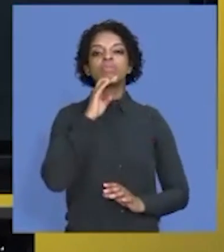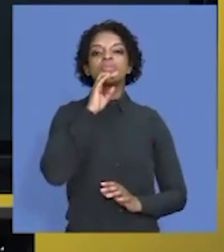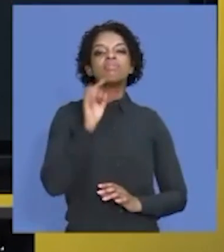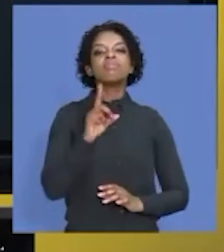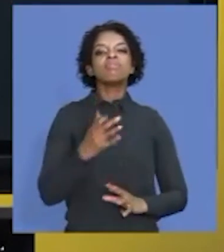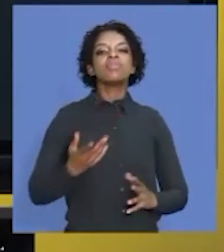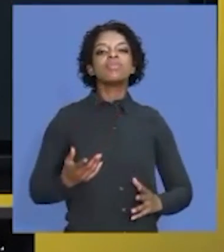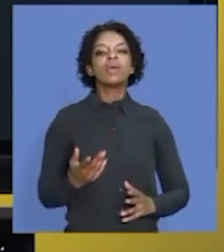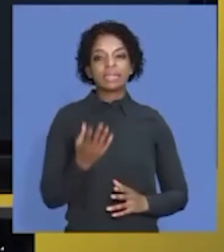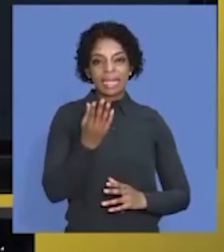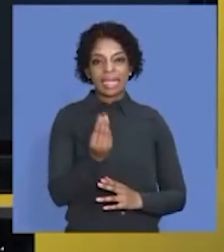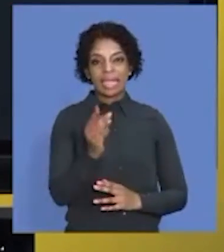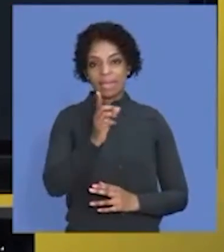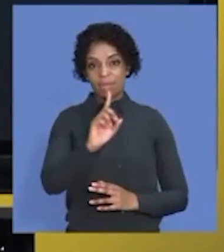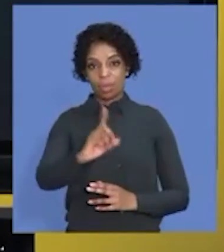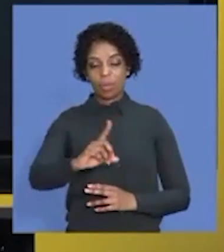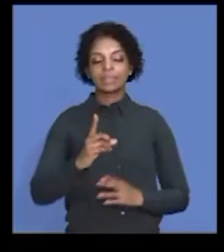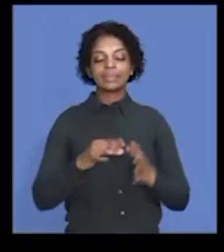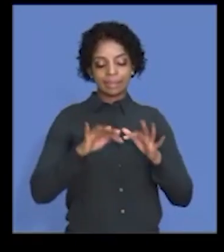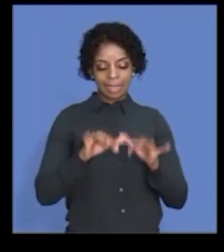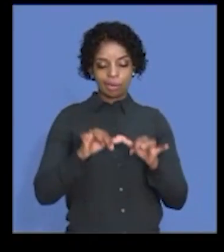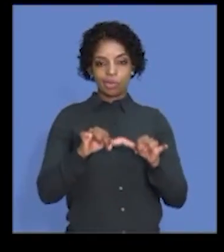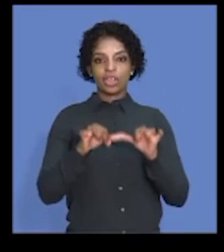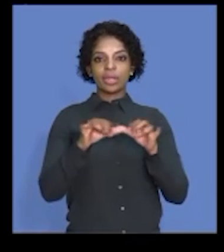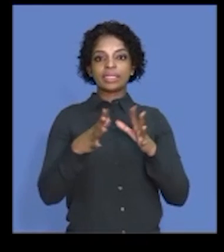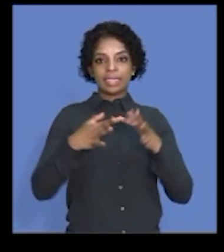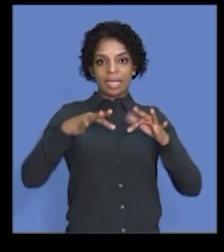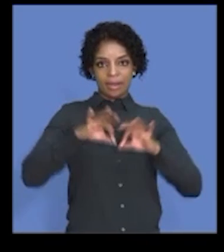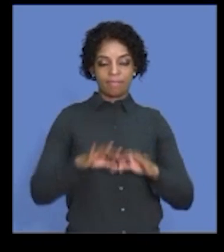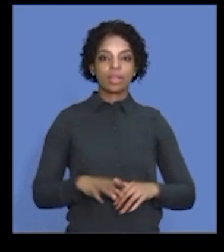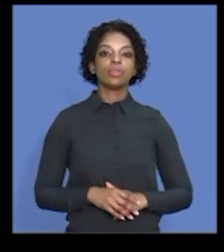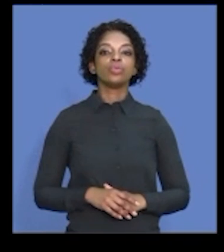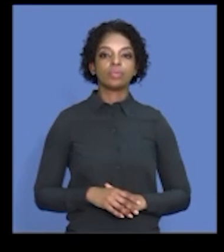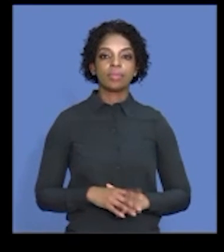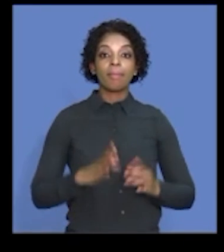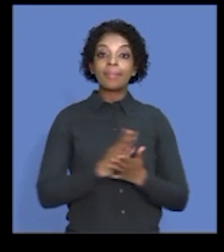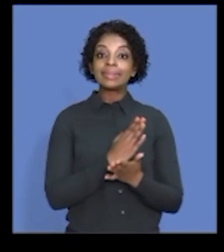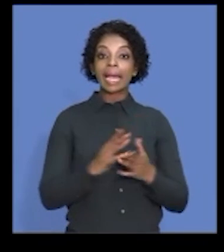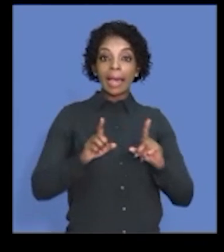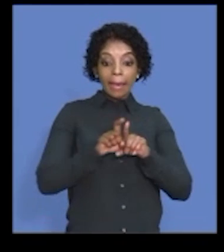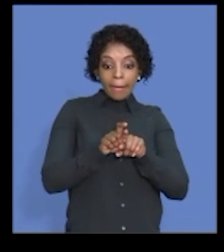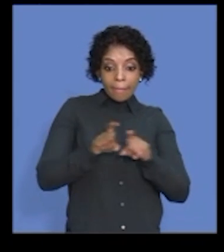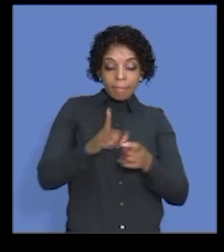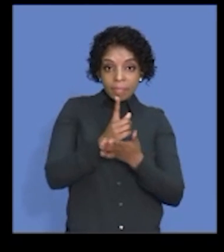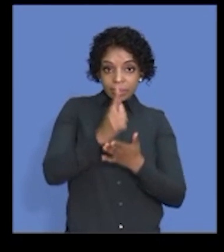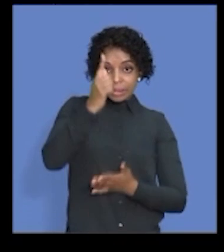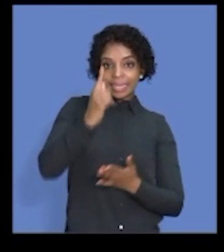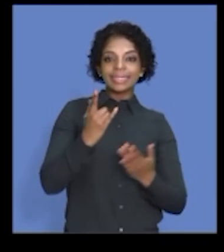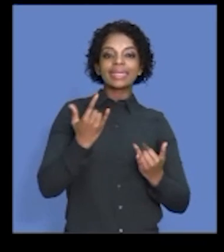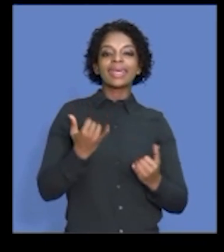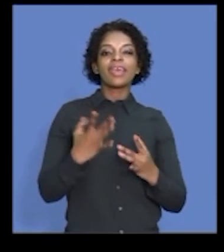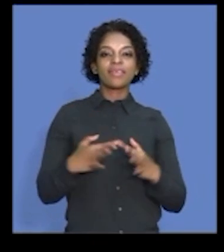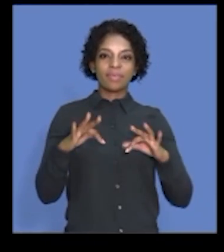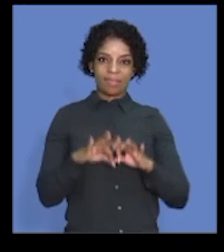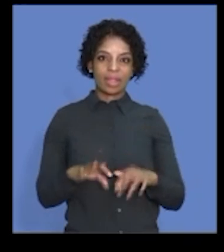at its carrying value. Okay, so some of these assets were sold at carrying value. We are now expected